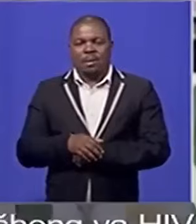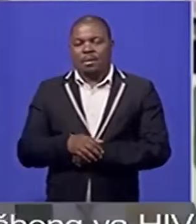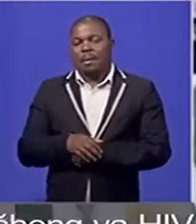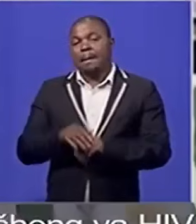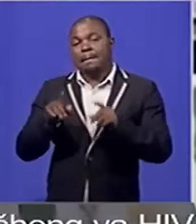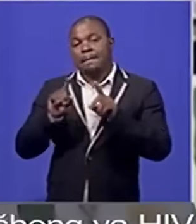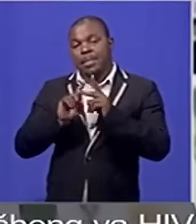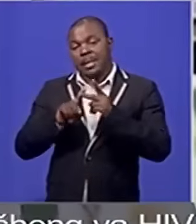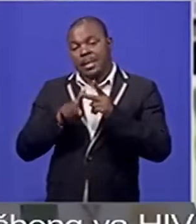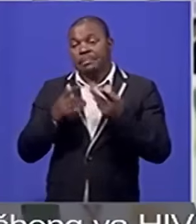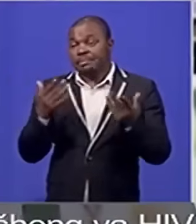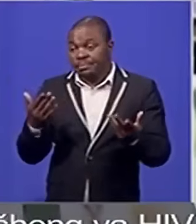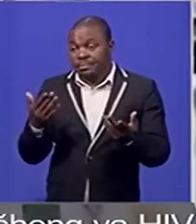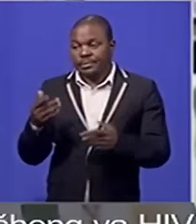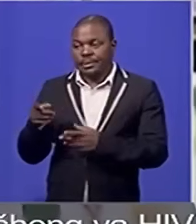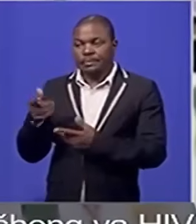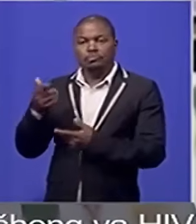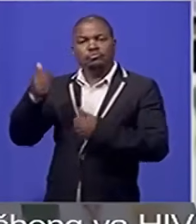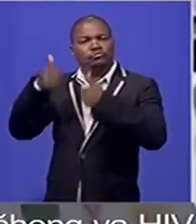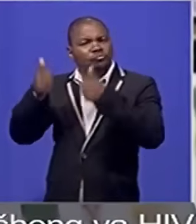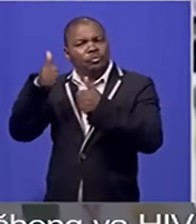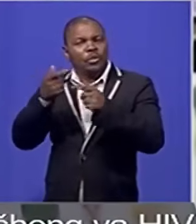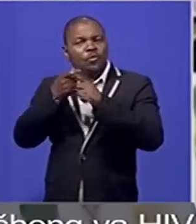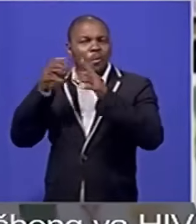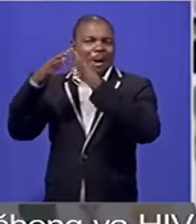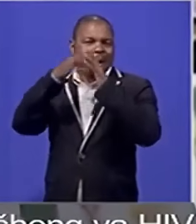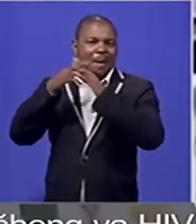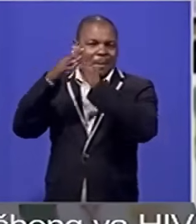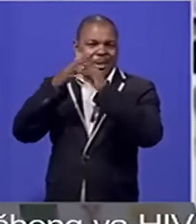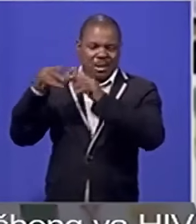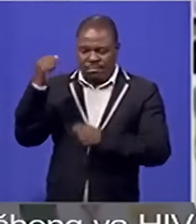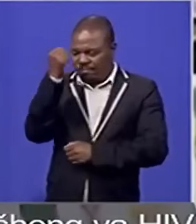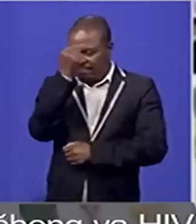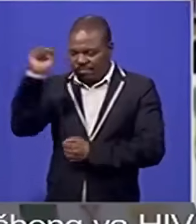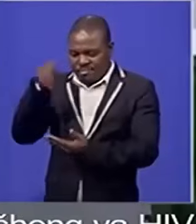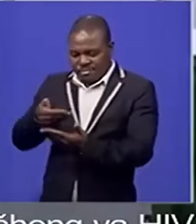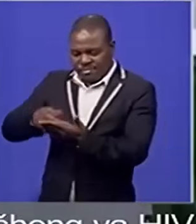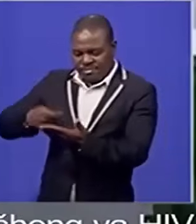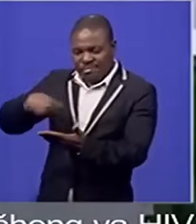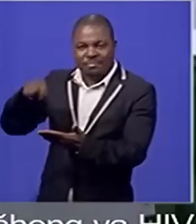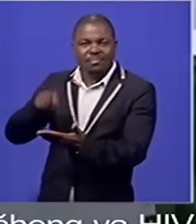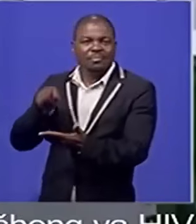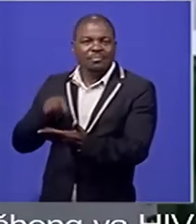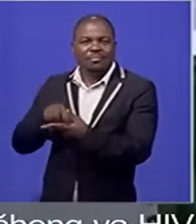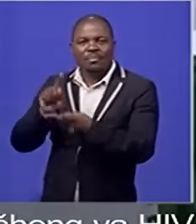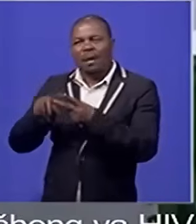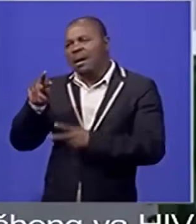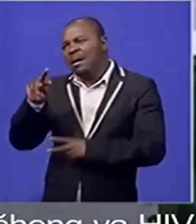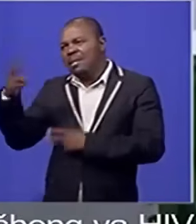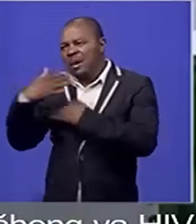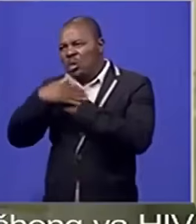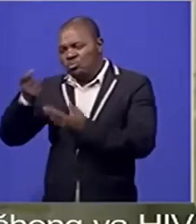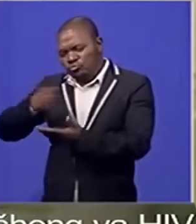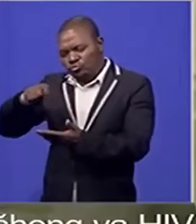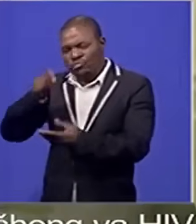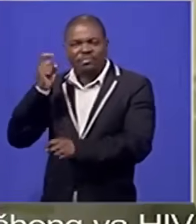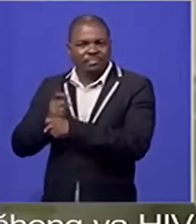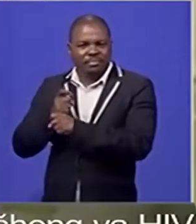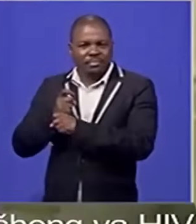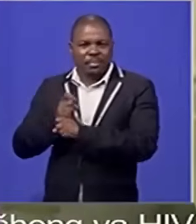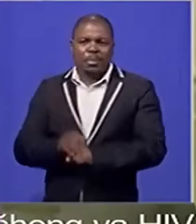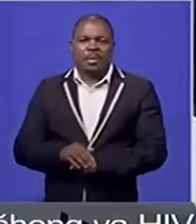malobeng. Seno se latela gore bathati ba naga ya Amerika ba gane go saena tumelano le bathati ba dinaga tse dingwe.